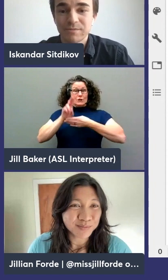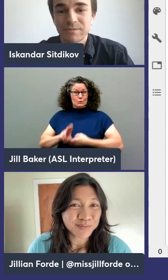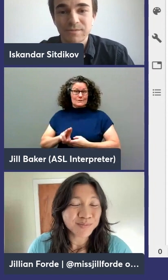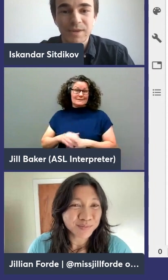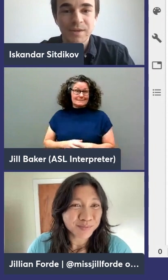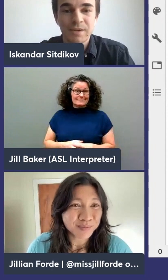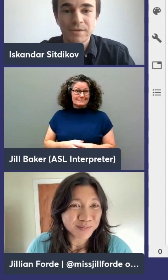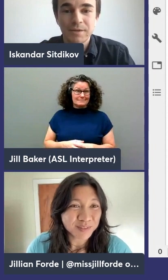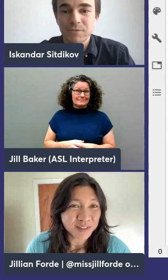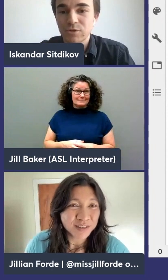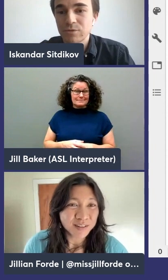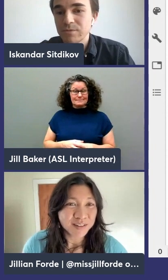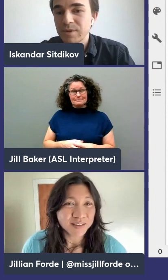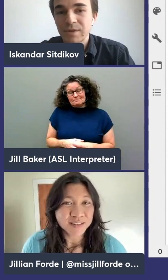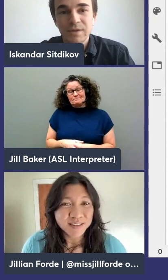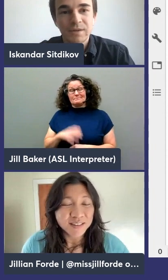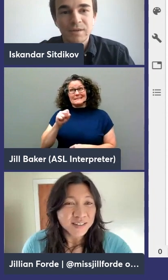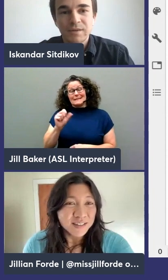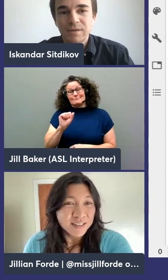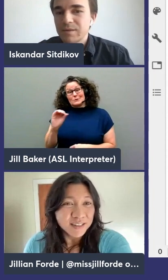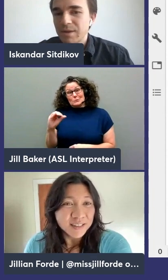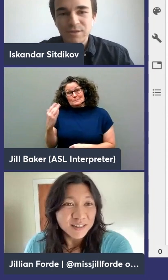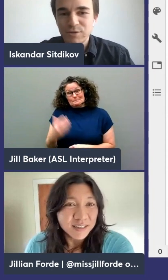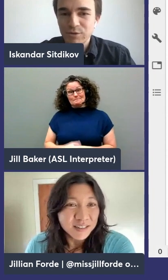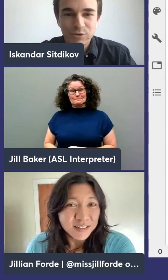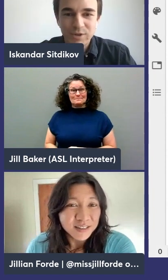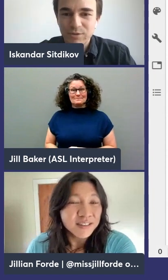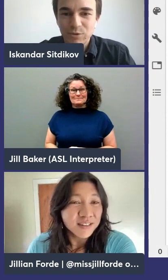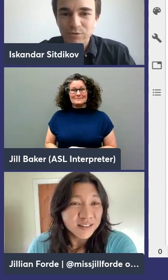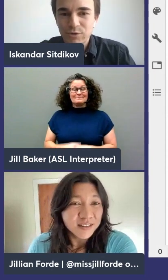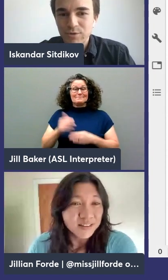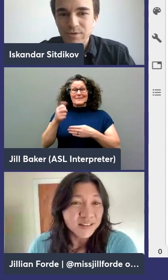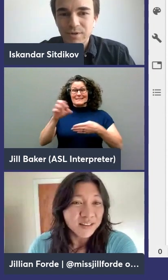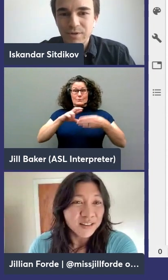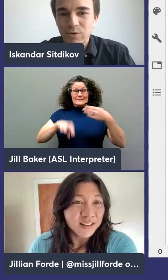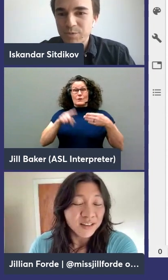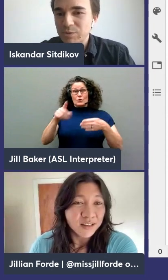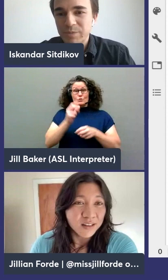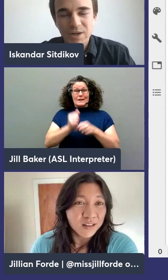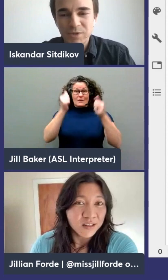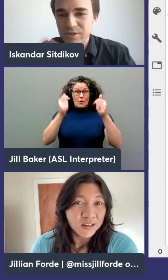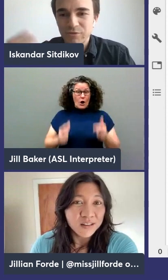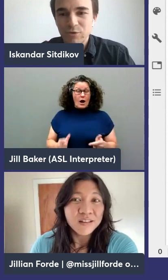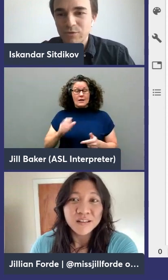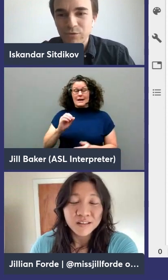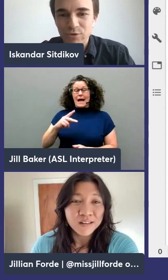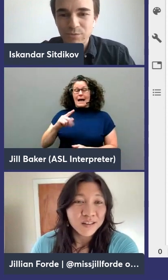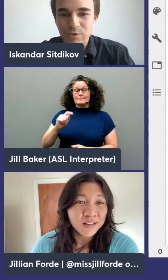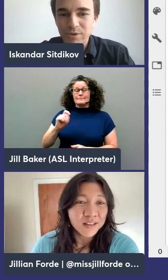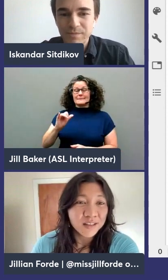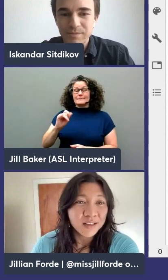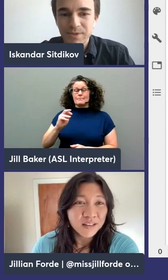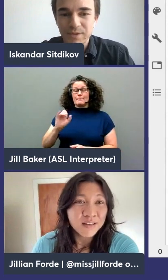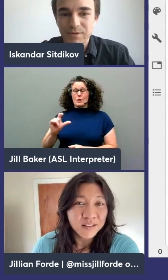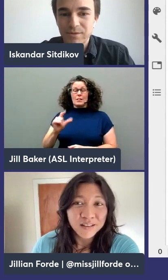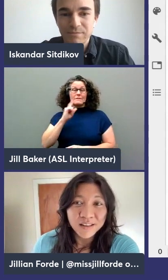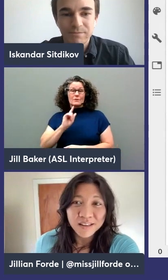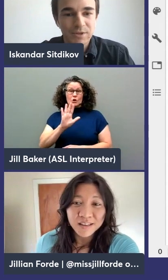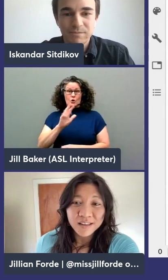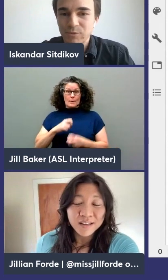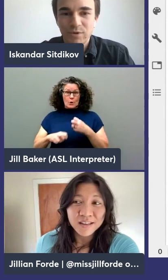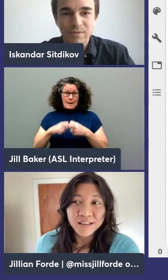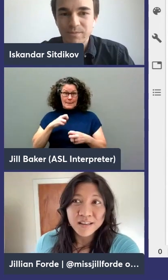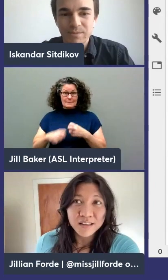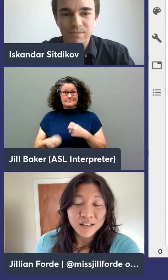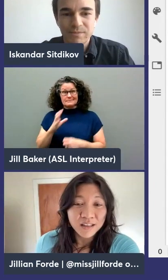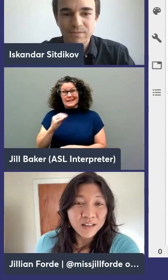which is, yeah. So as a result, you get all of your optimal parameters for your problem, and